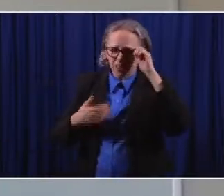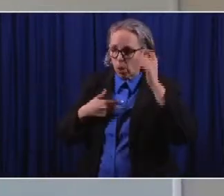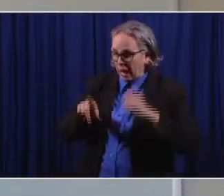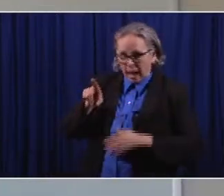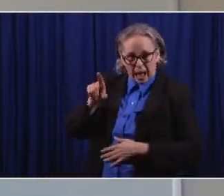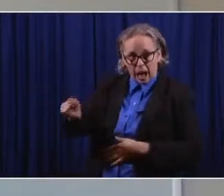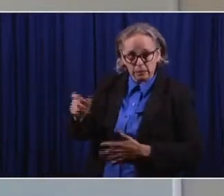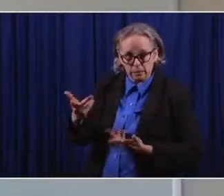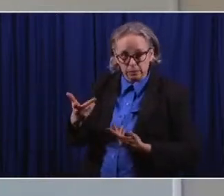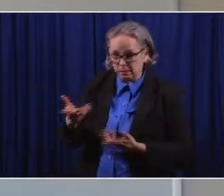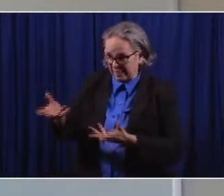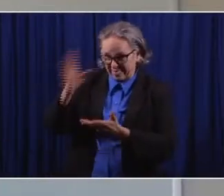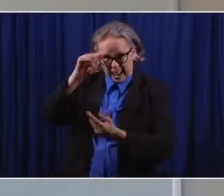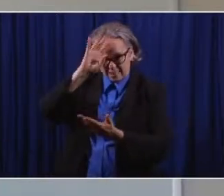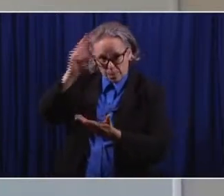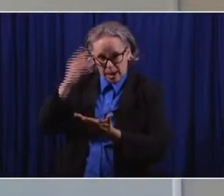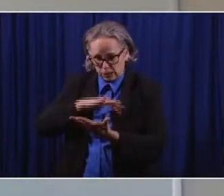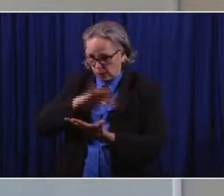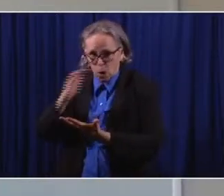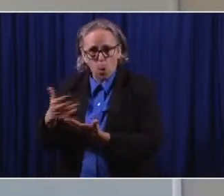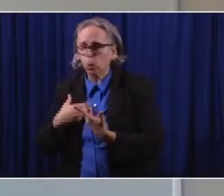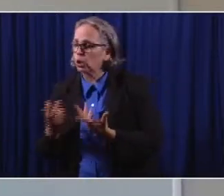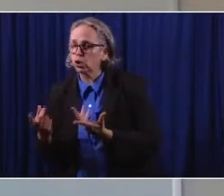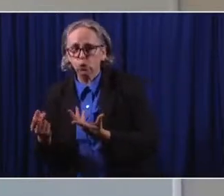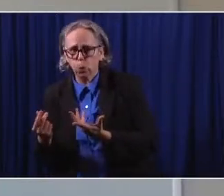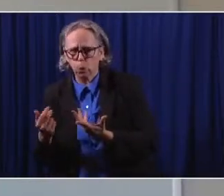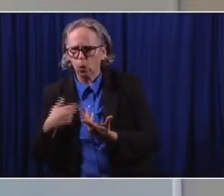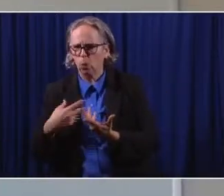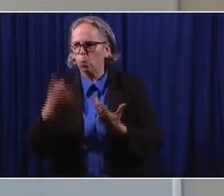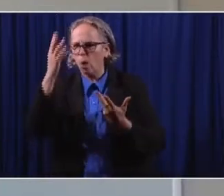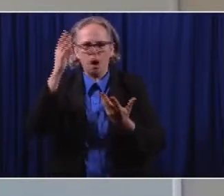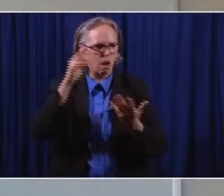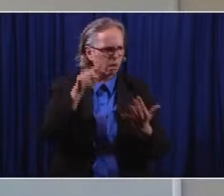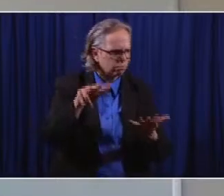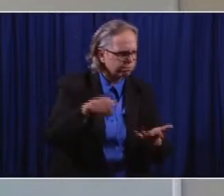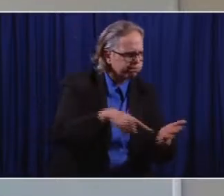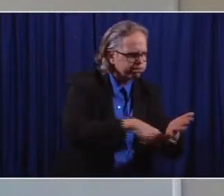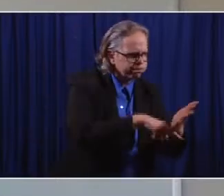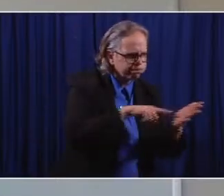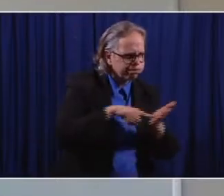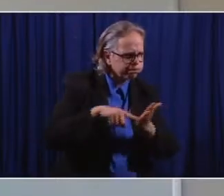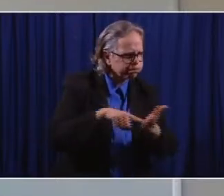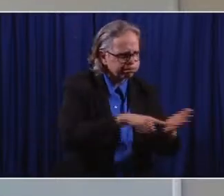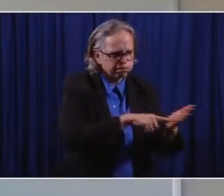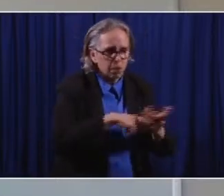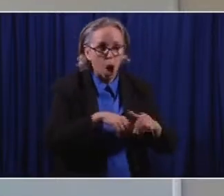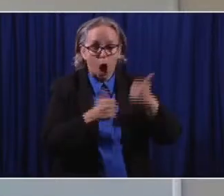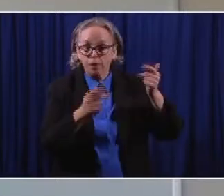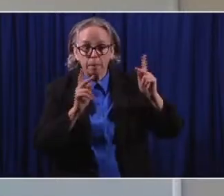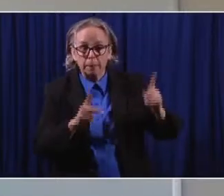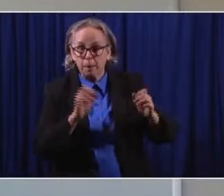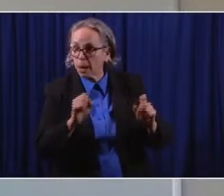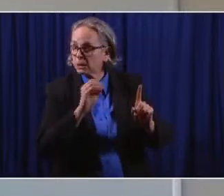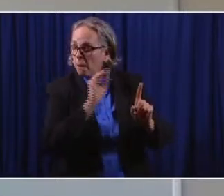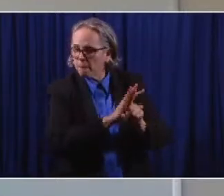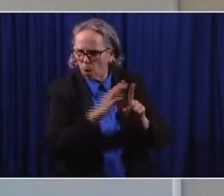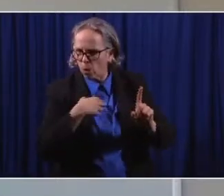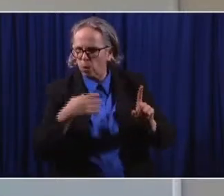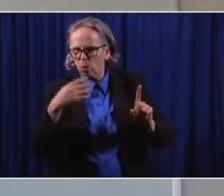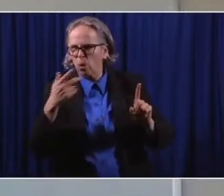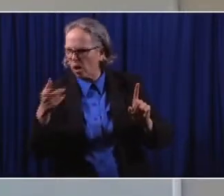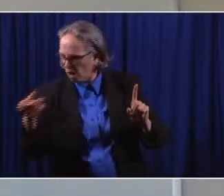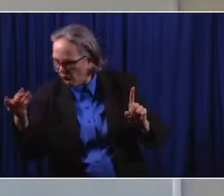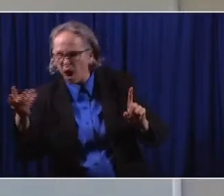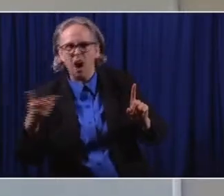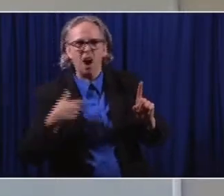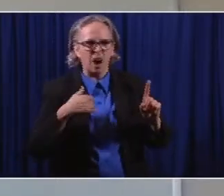we're going to do with that information. So those people that come up as exposures are actually forwarded down to a different team of ours. We